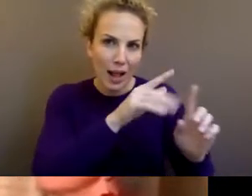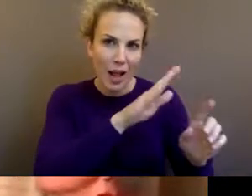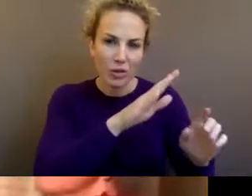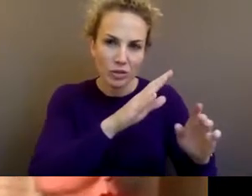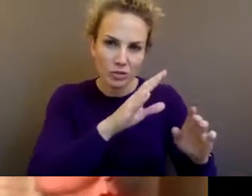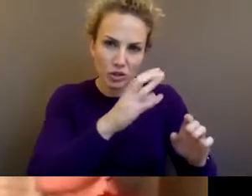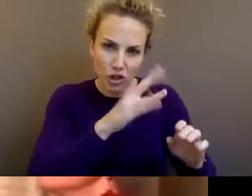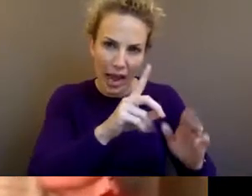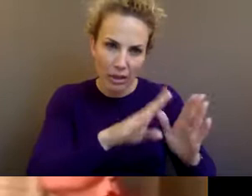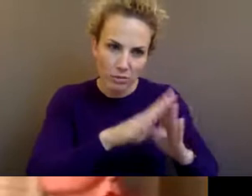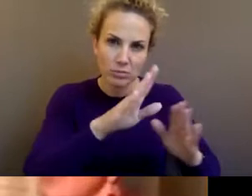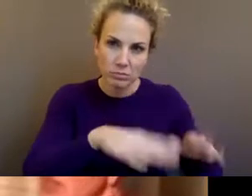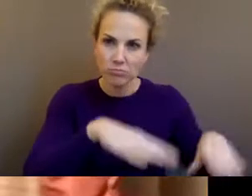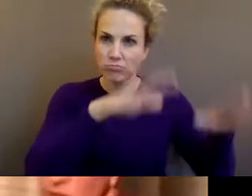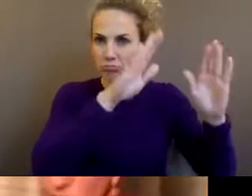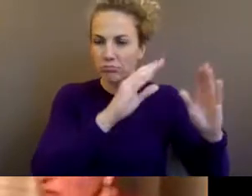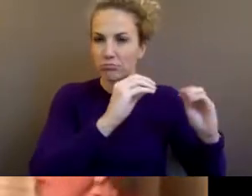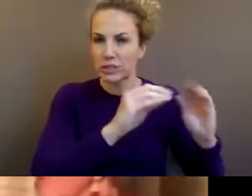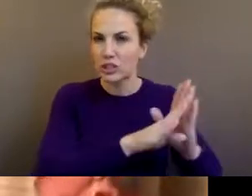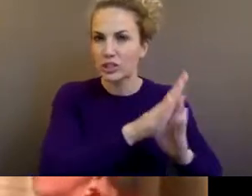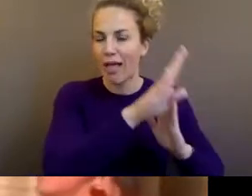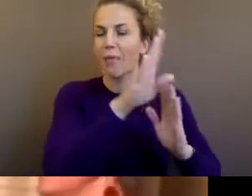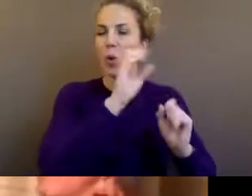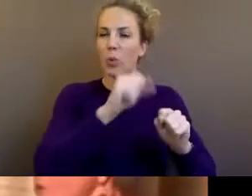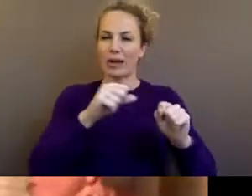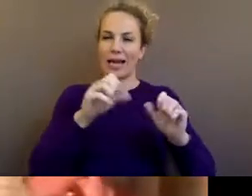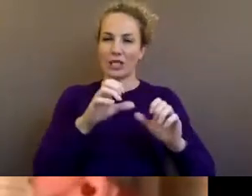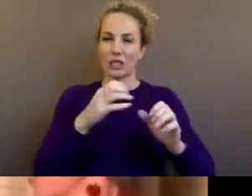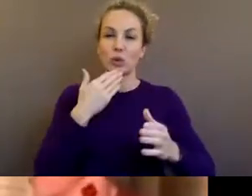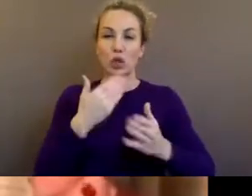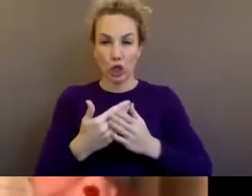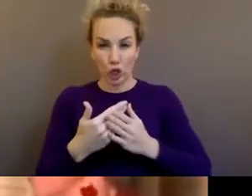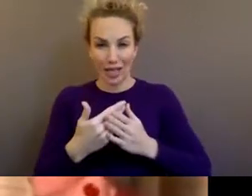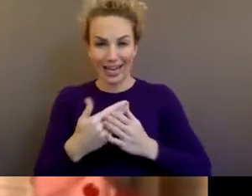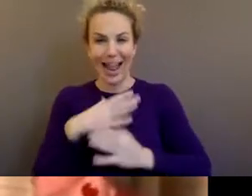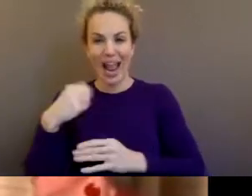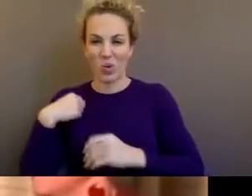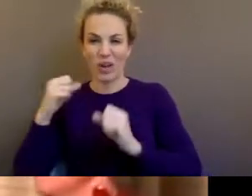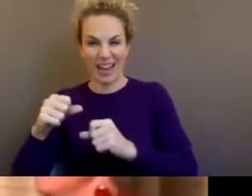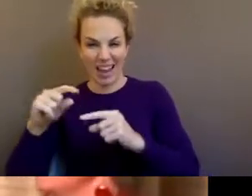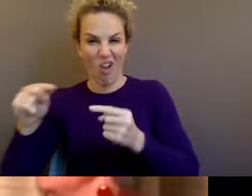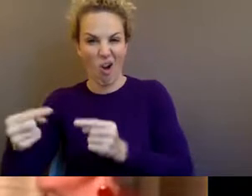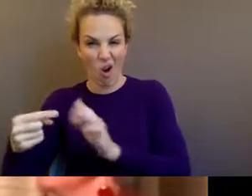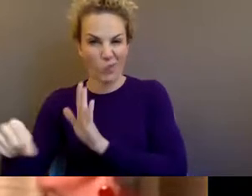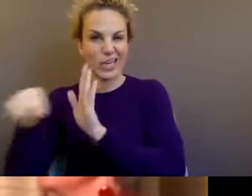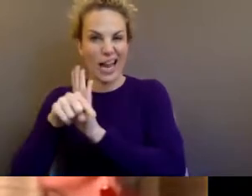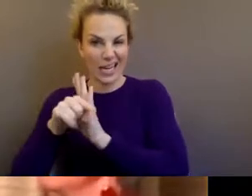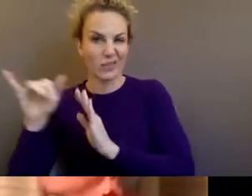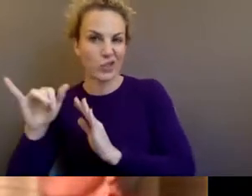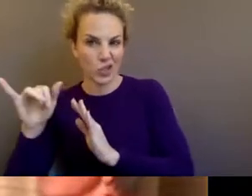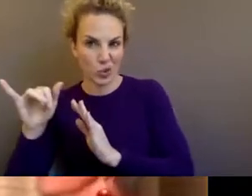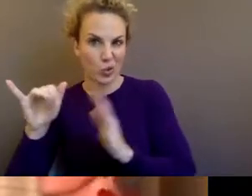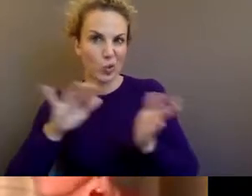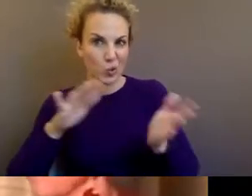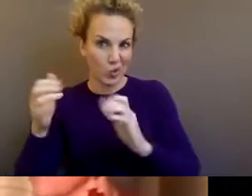child development, we can do such good and we can do so much harm. Yeah. And